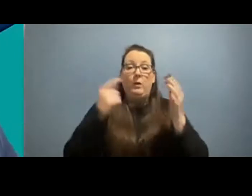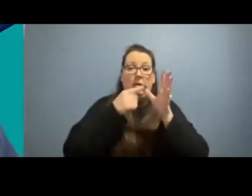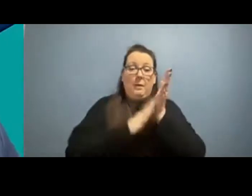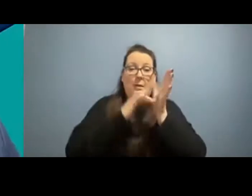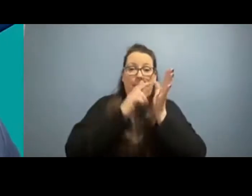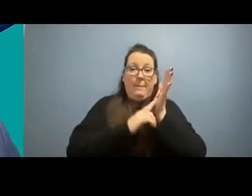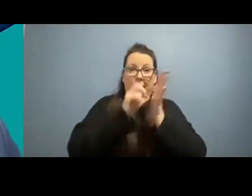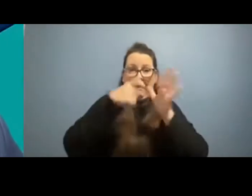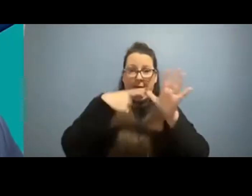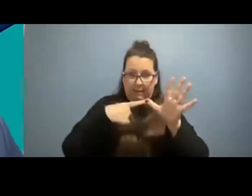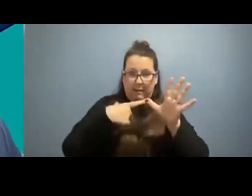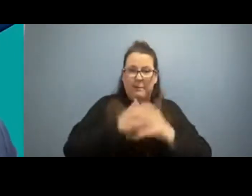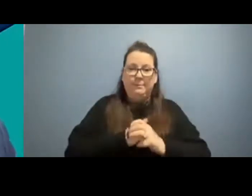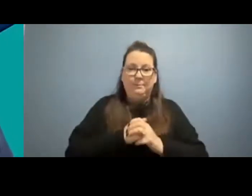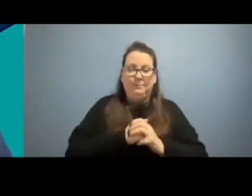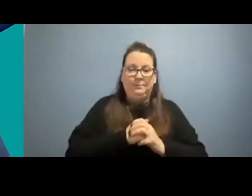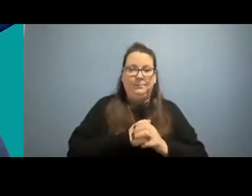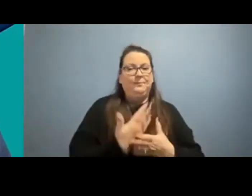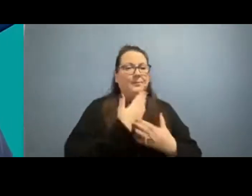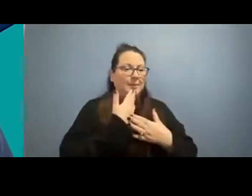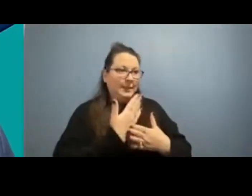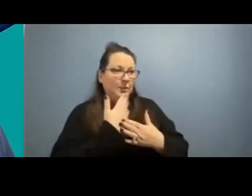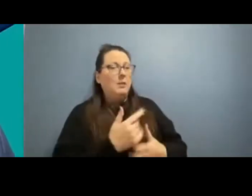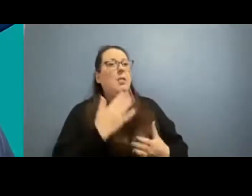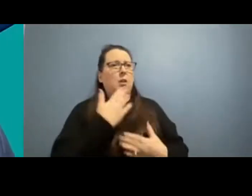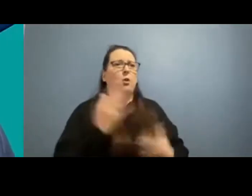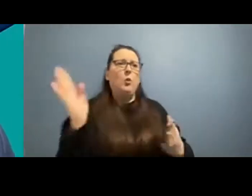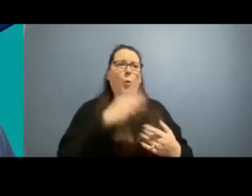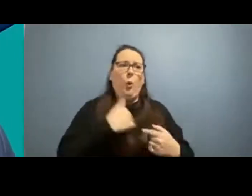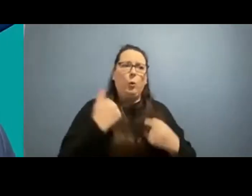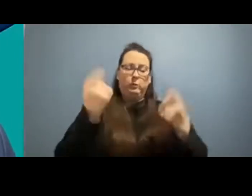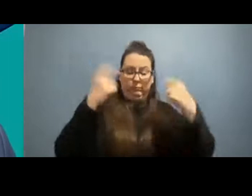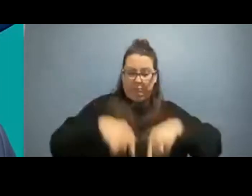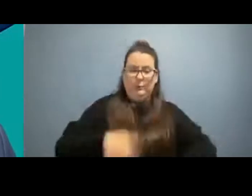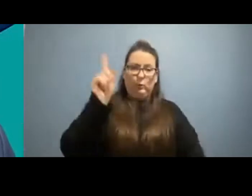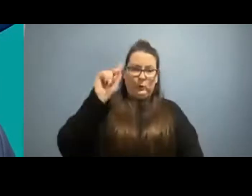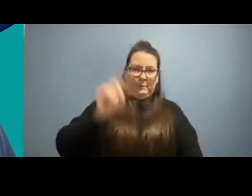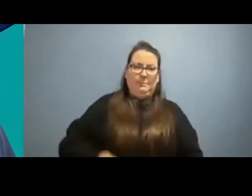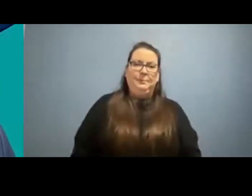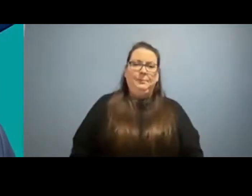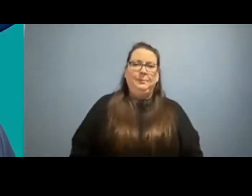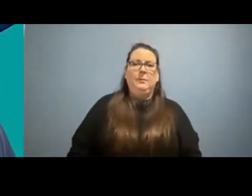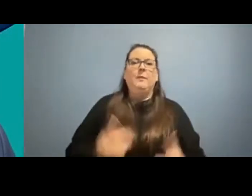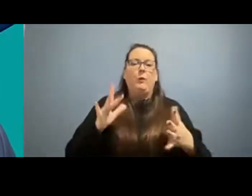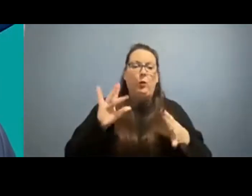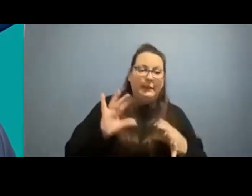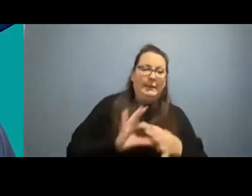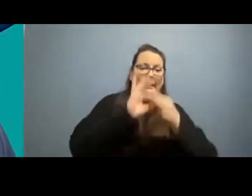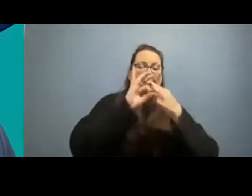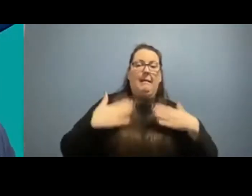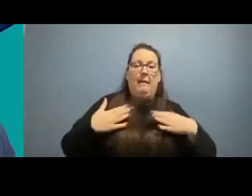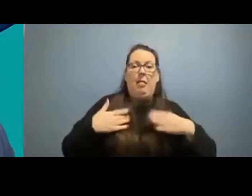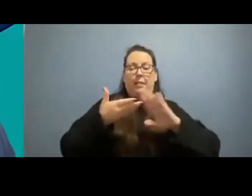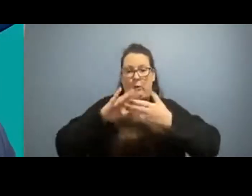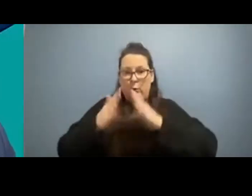Don, and thank to each and every one of you for being here with us this evening. Connect Health and Community acknowledges the traditional owners